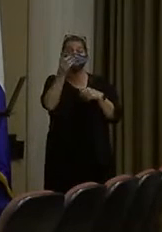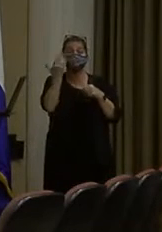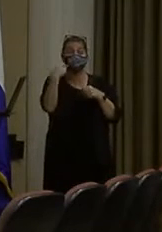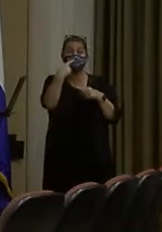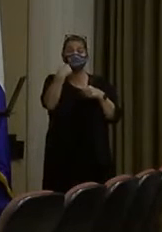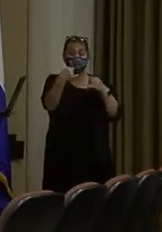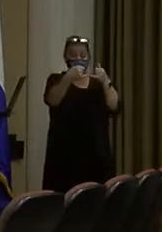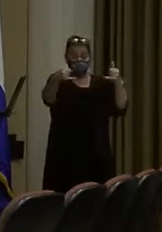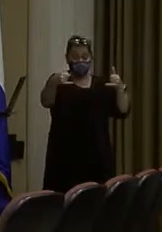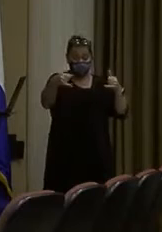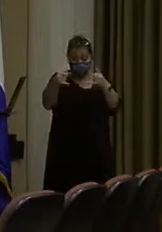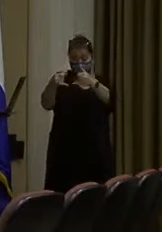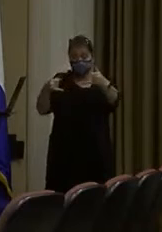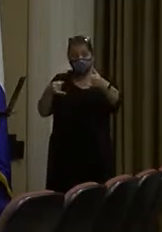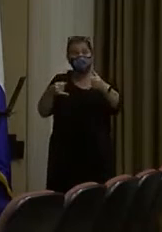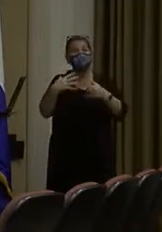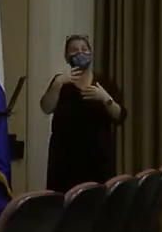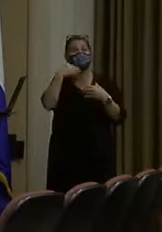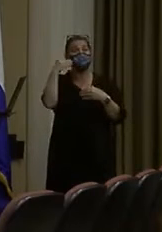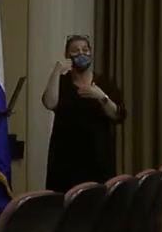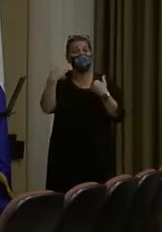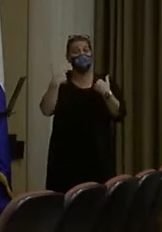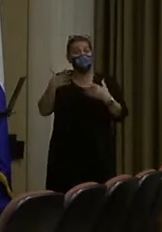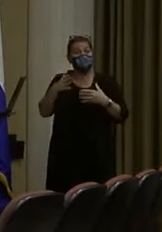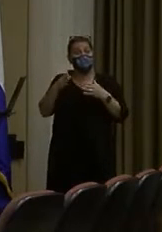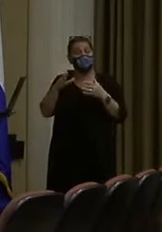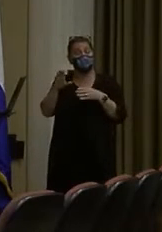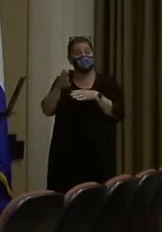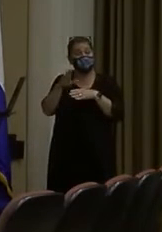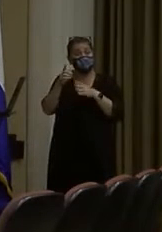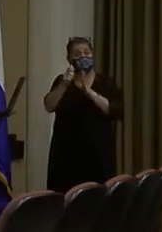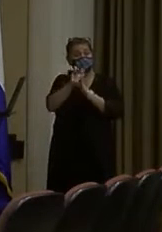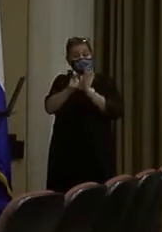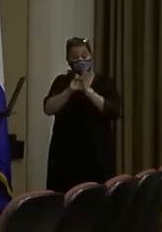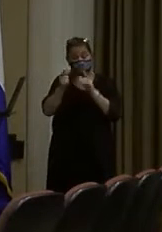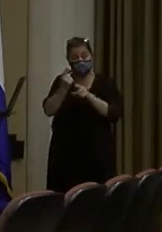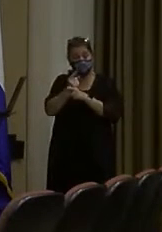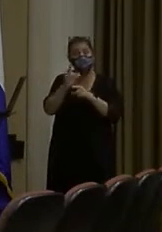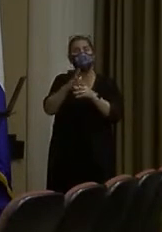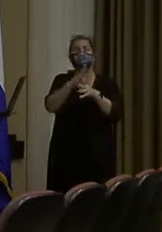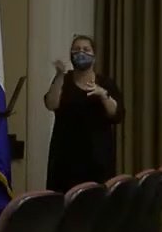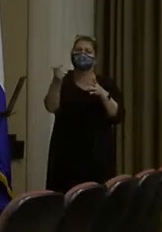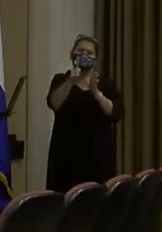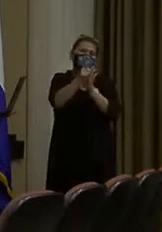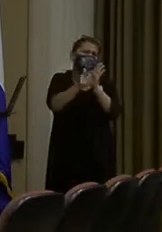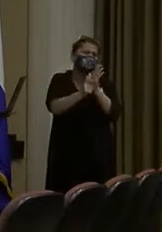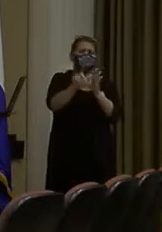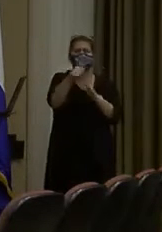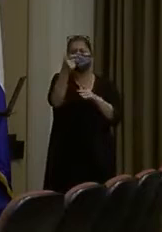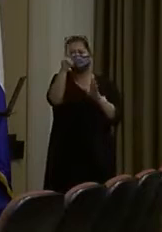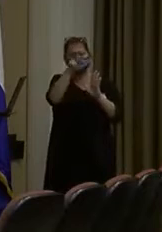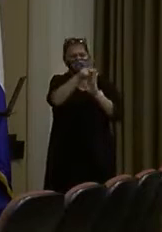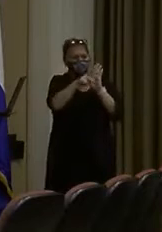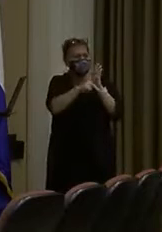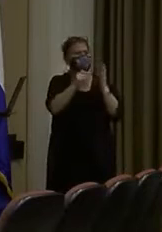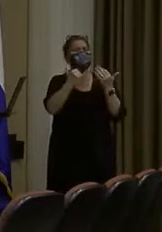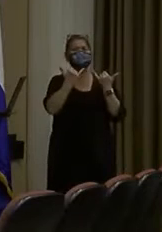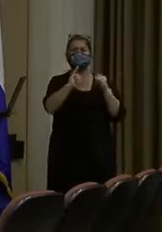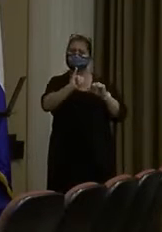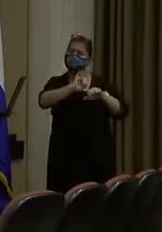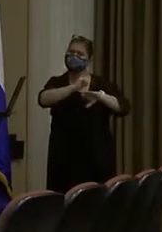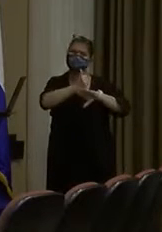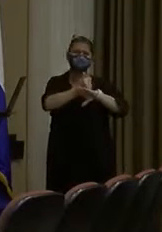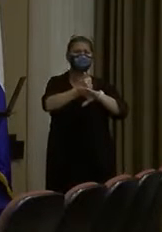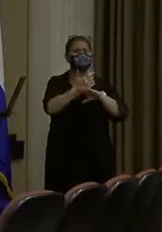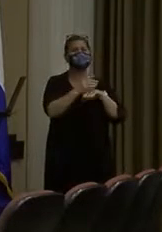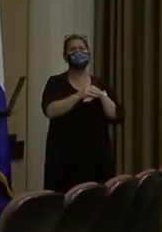Homeowners Loan Corporation Act, right? One way of structuring relationships. But there are a host of other laws and policies that are still on the books today.